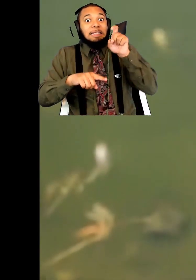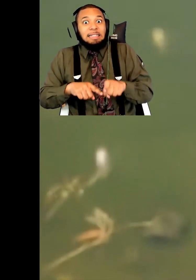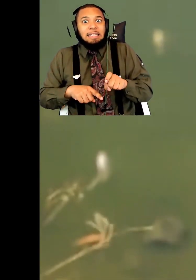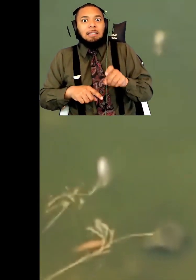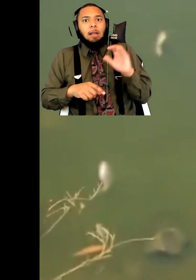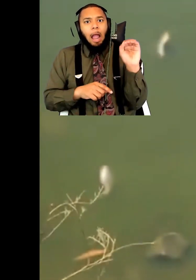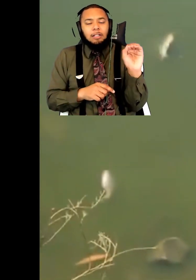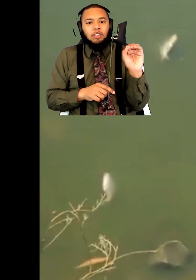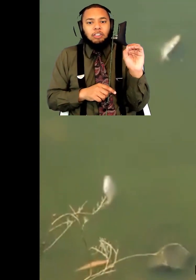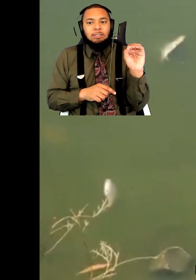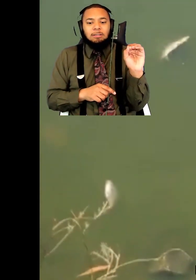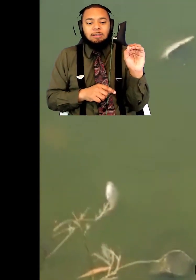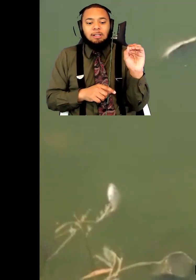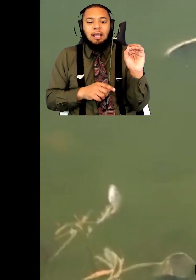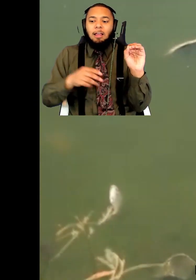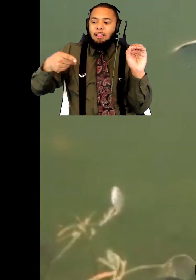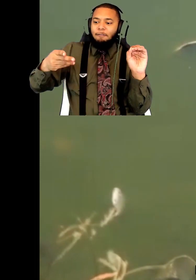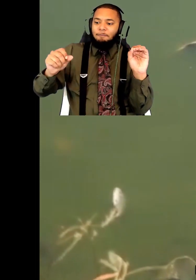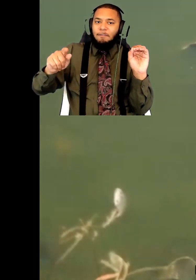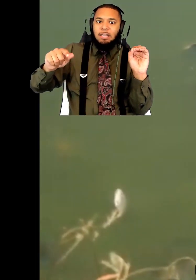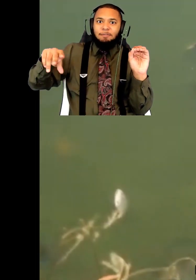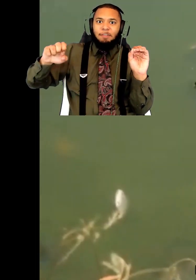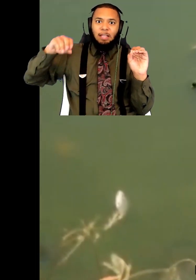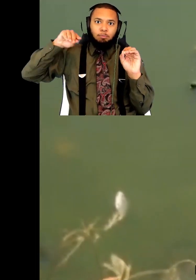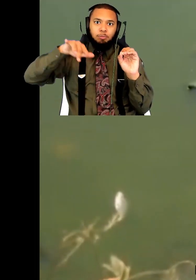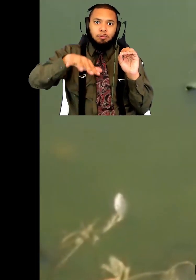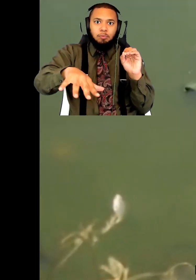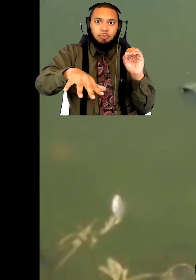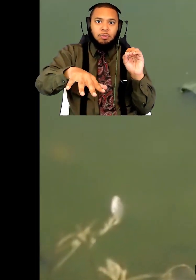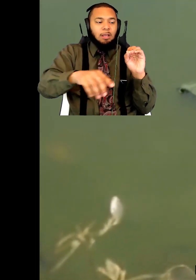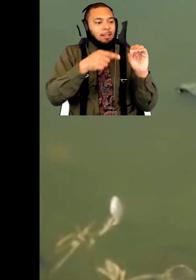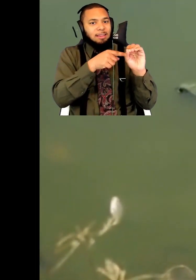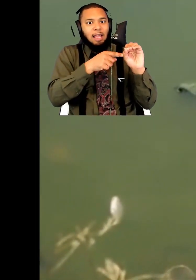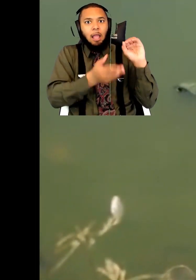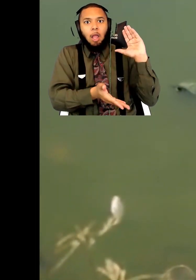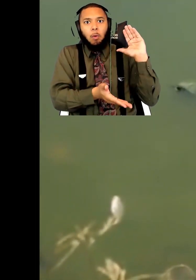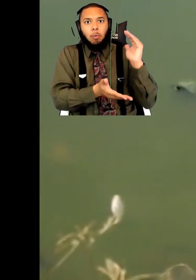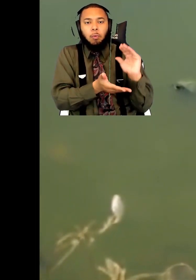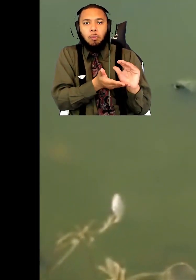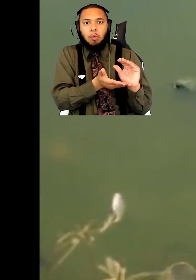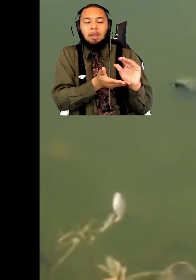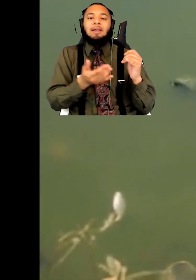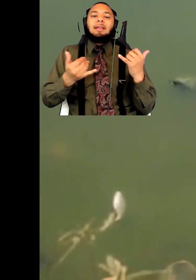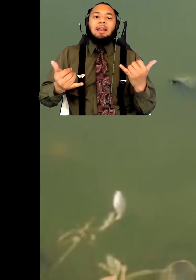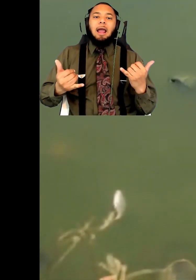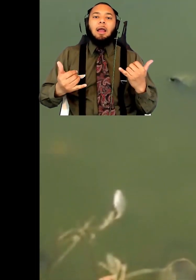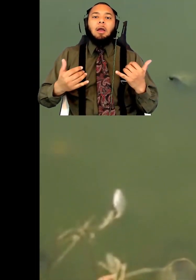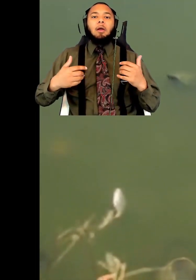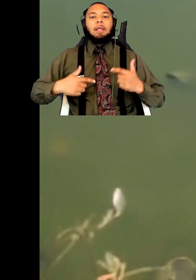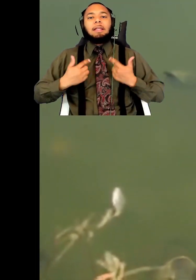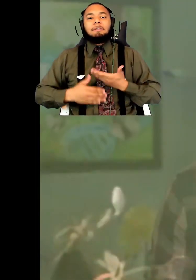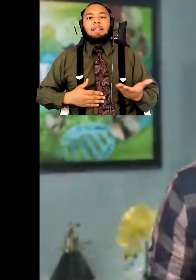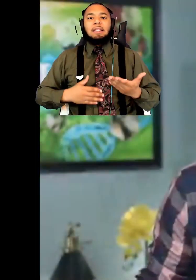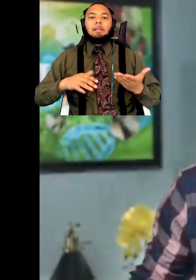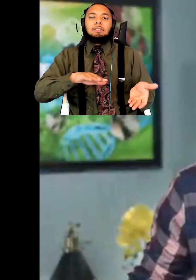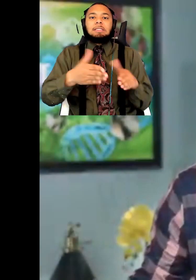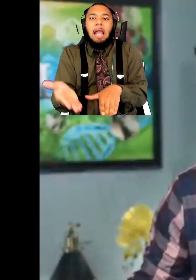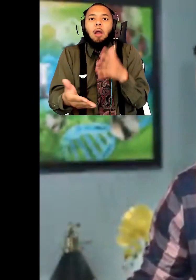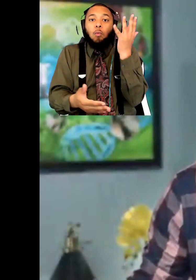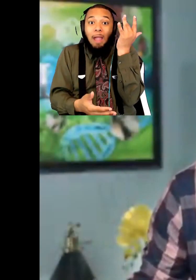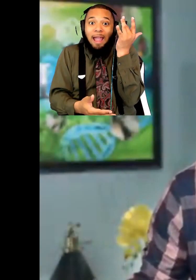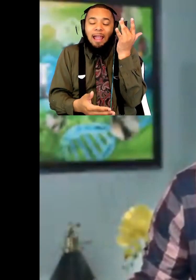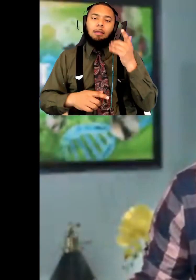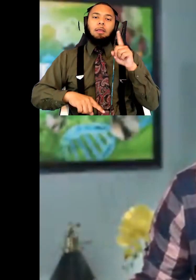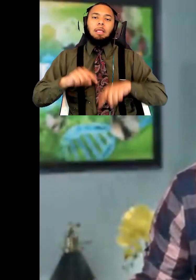there's less of it because of the presence of these phosphates, now you have a situation where you have organisms that are literally dying in water because they can't breathe.